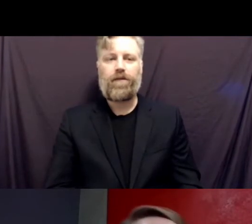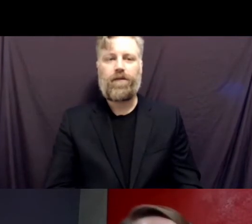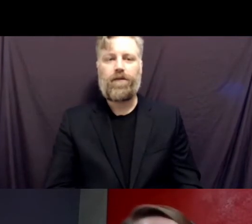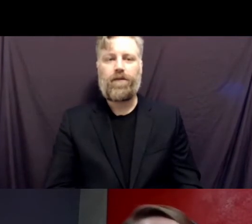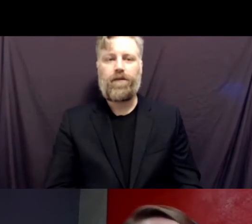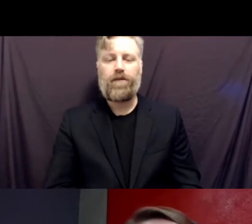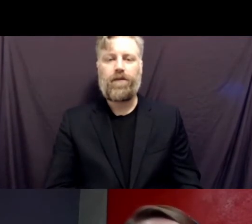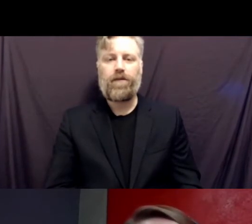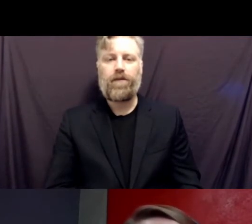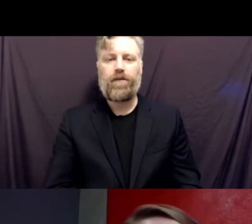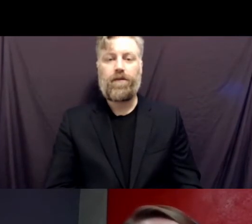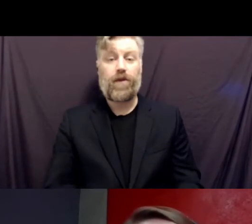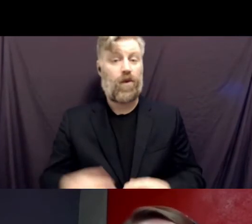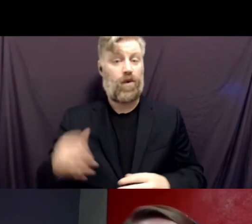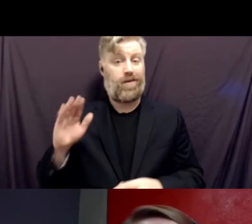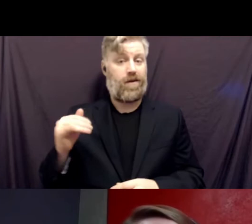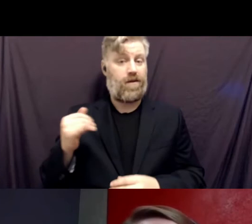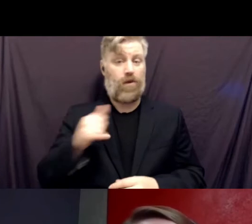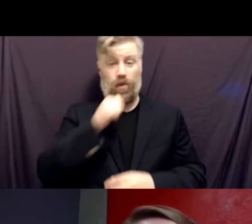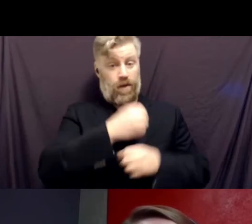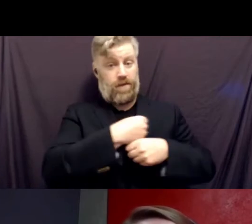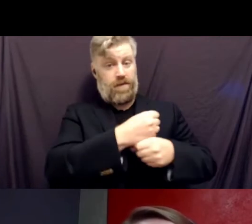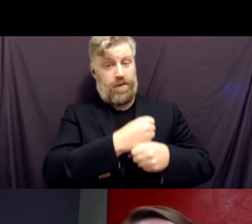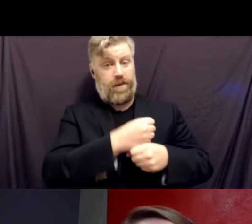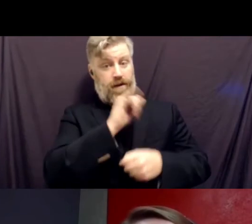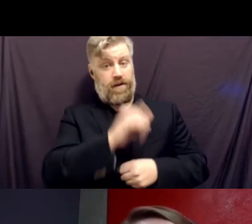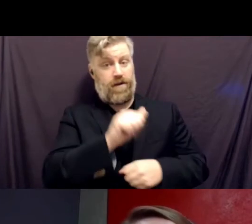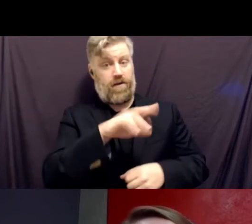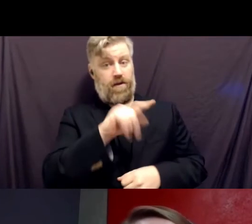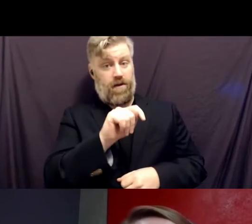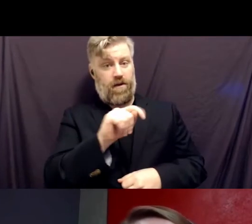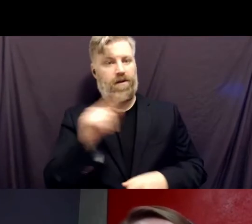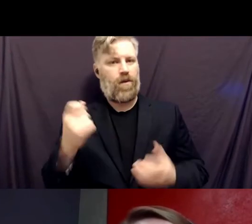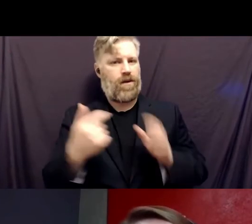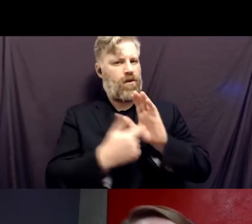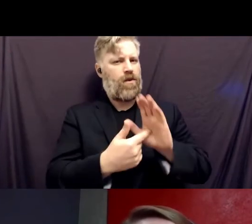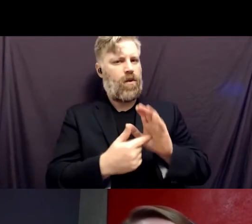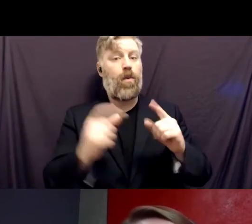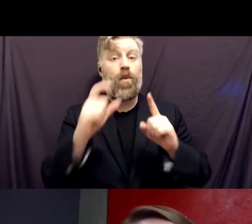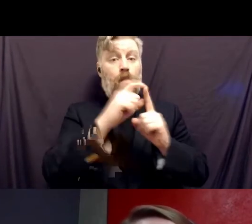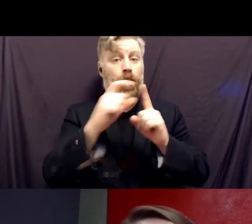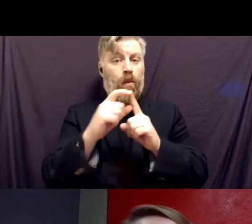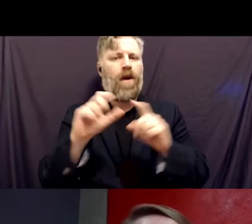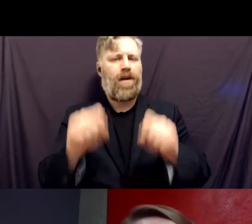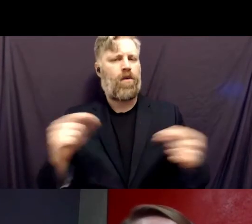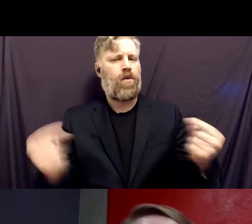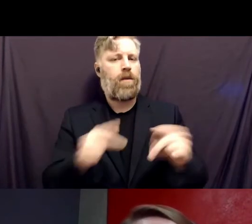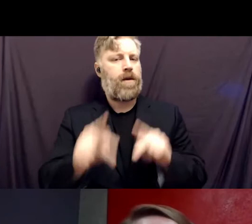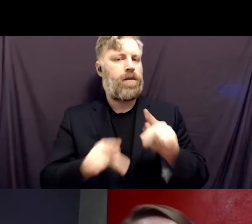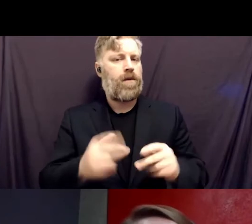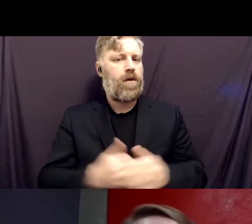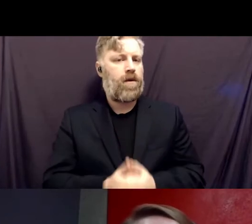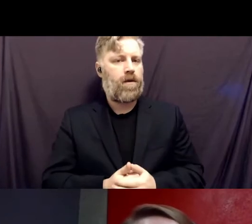the artist wanted to say, that words can hurt everybody. But